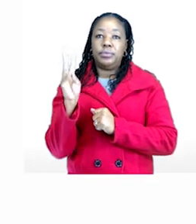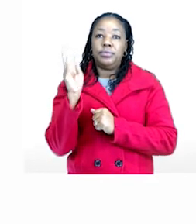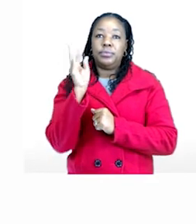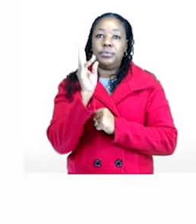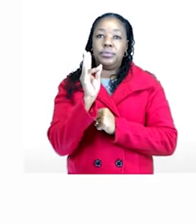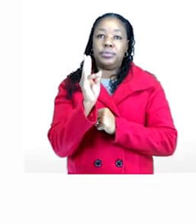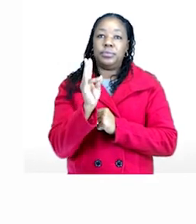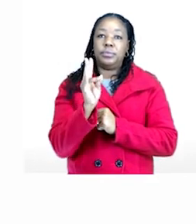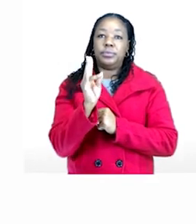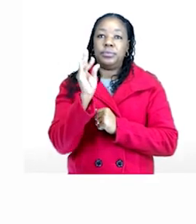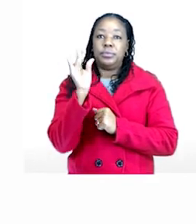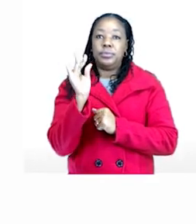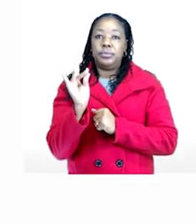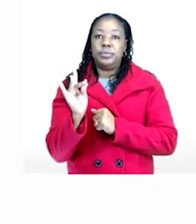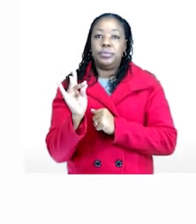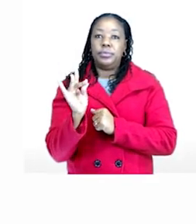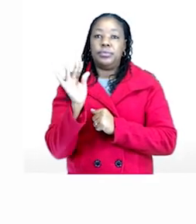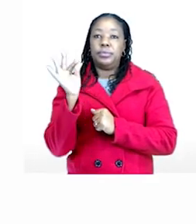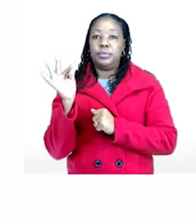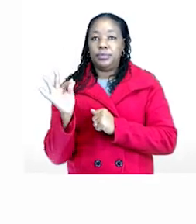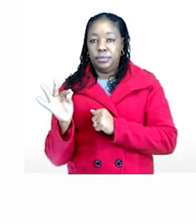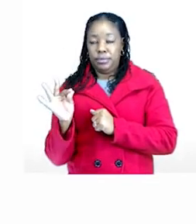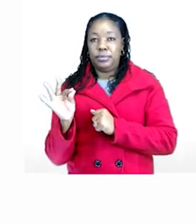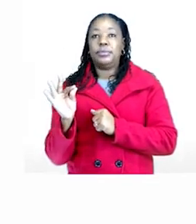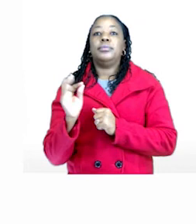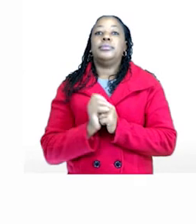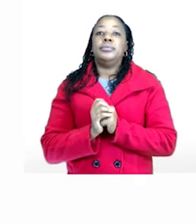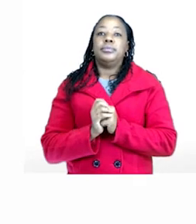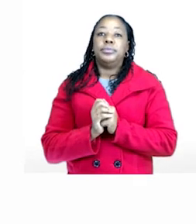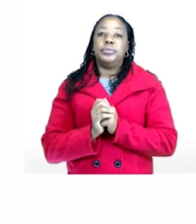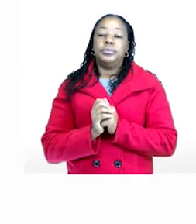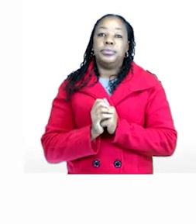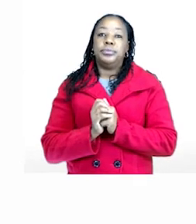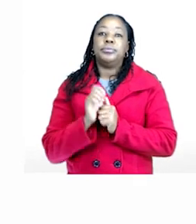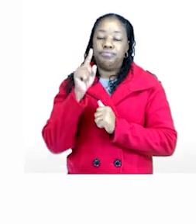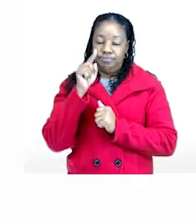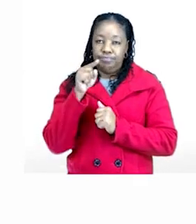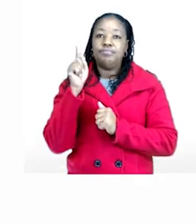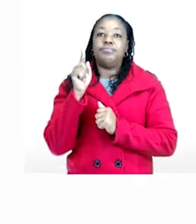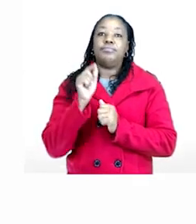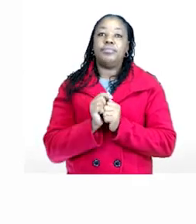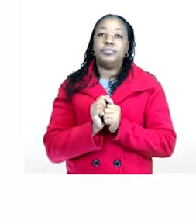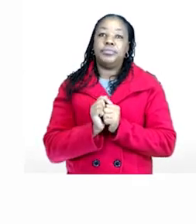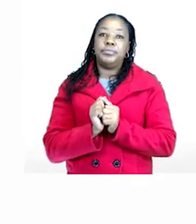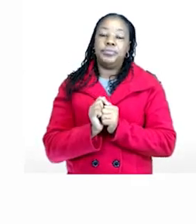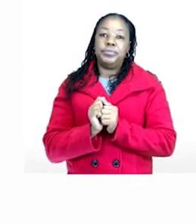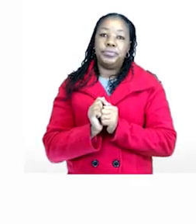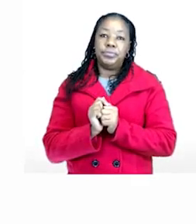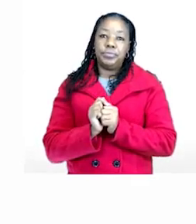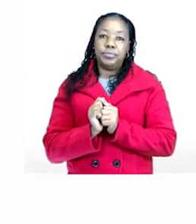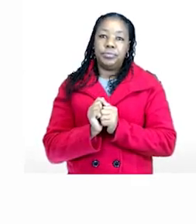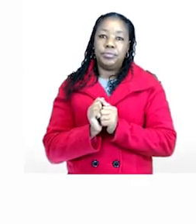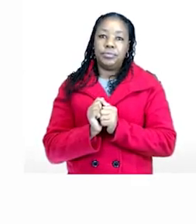6, 7, 8, 9. That is correct. Have you ever thought